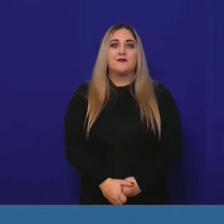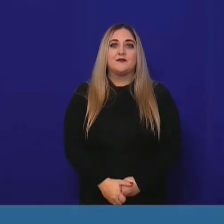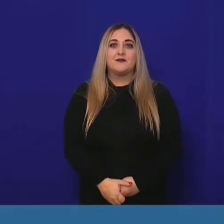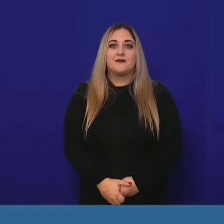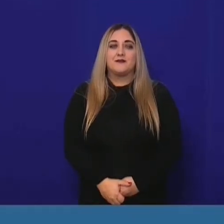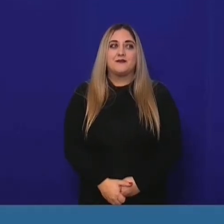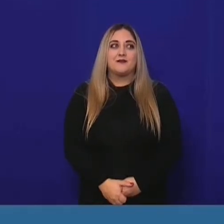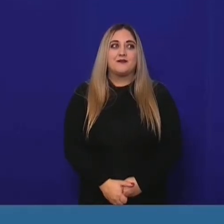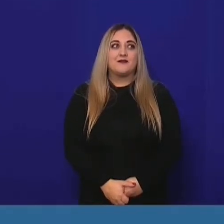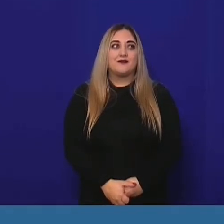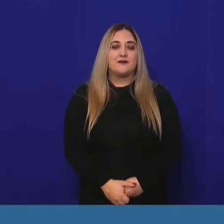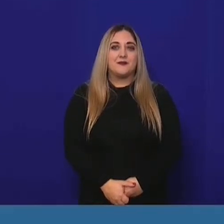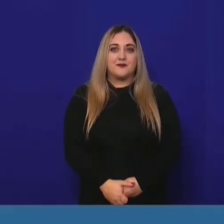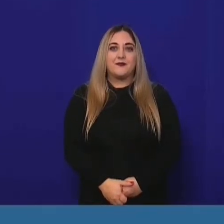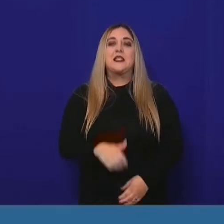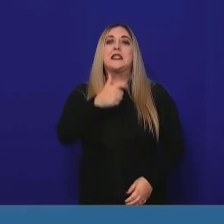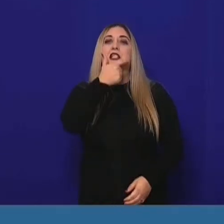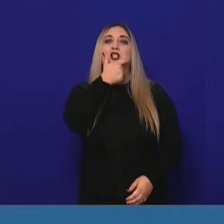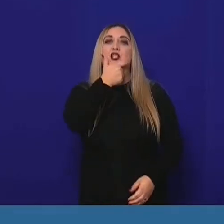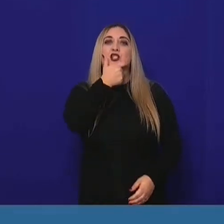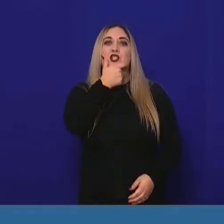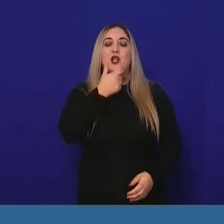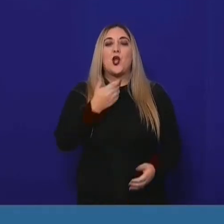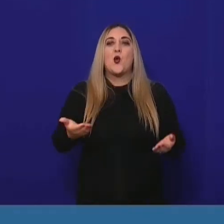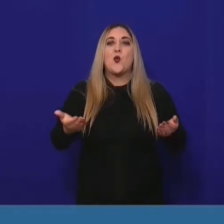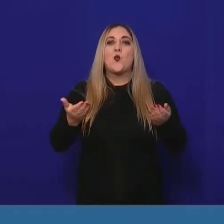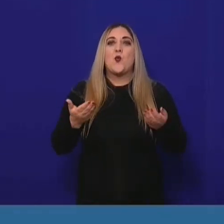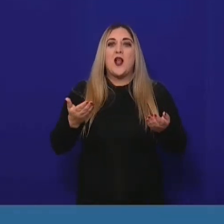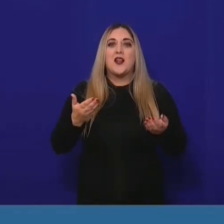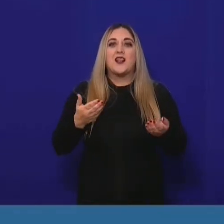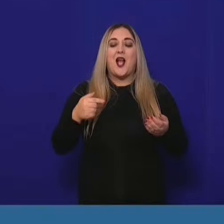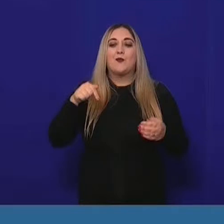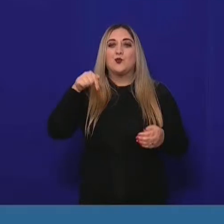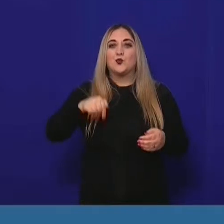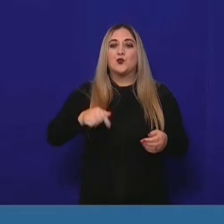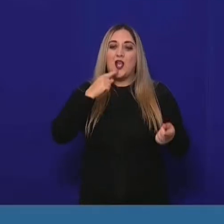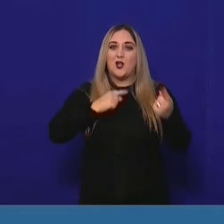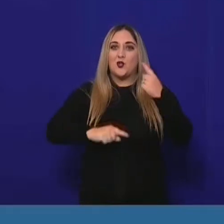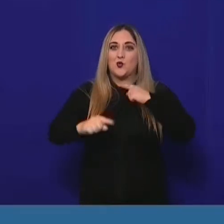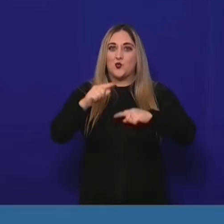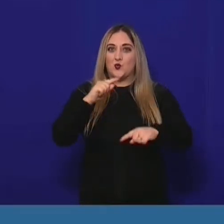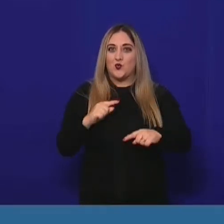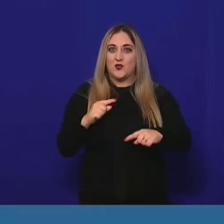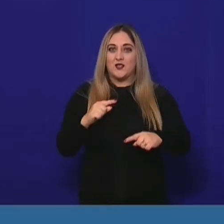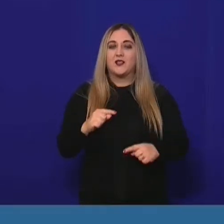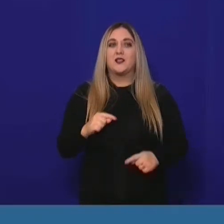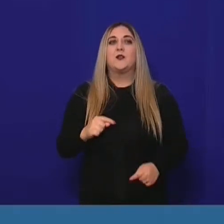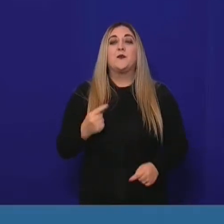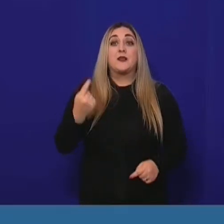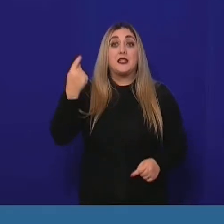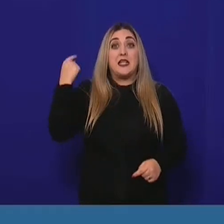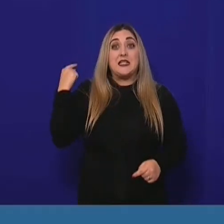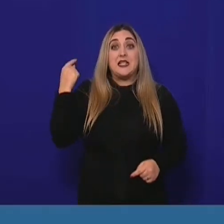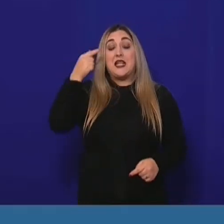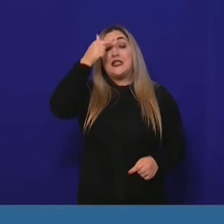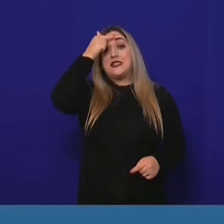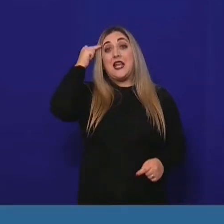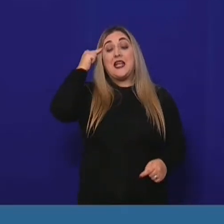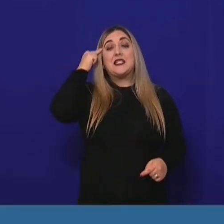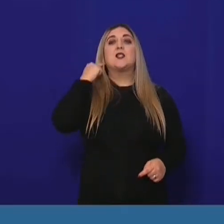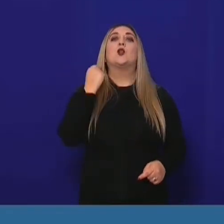Grazie. Welcome everyone to this COVID bulletin. Yesterday we performed